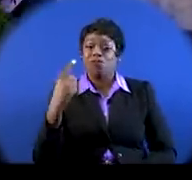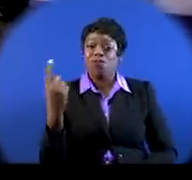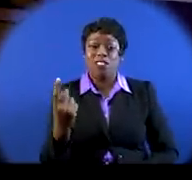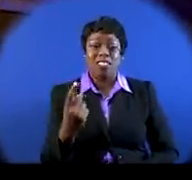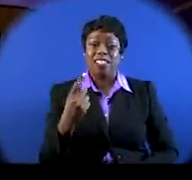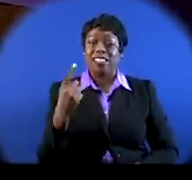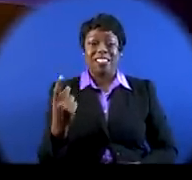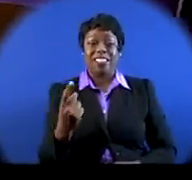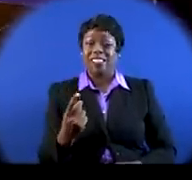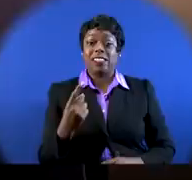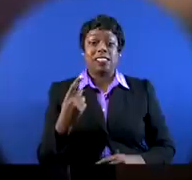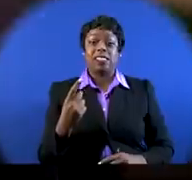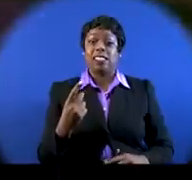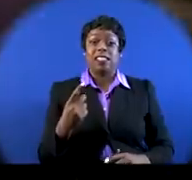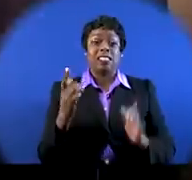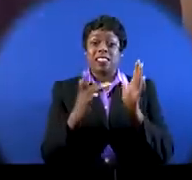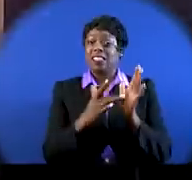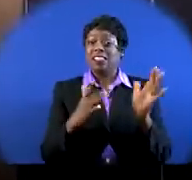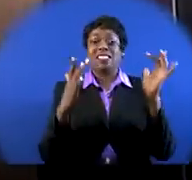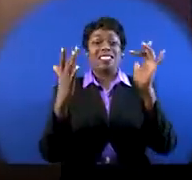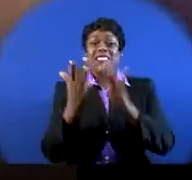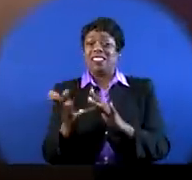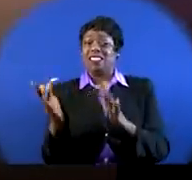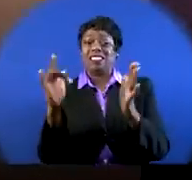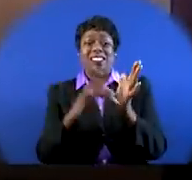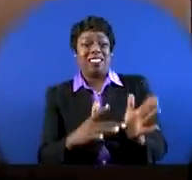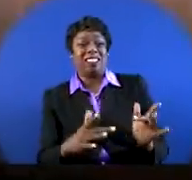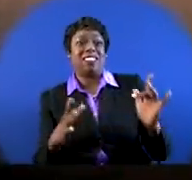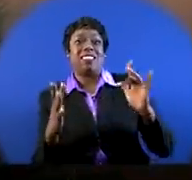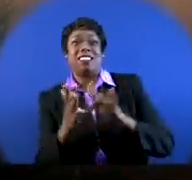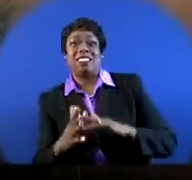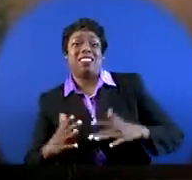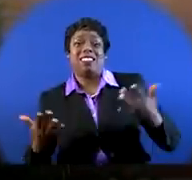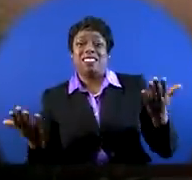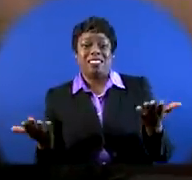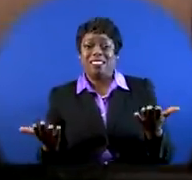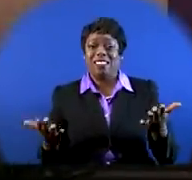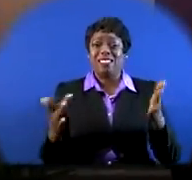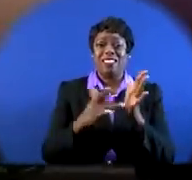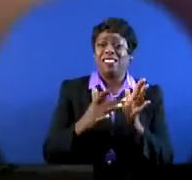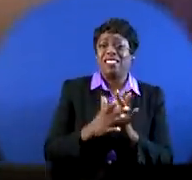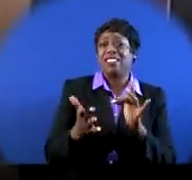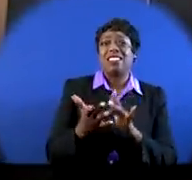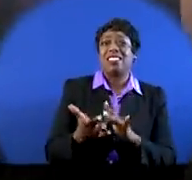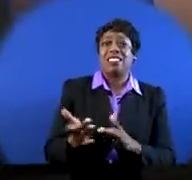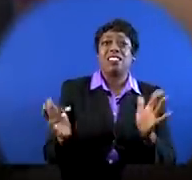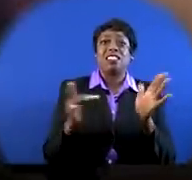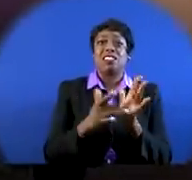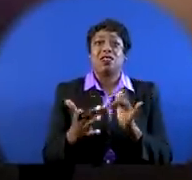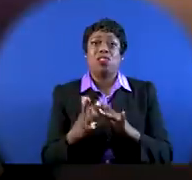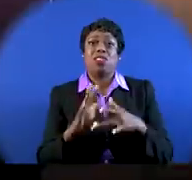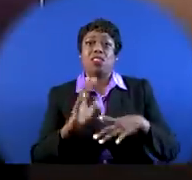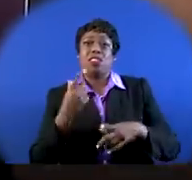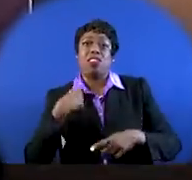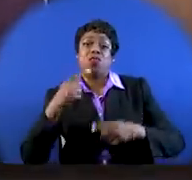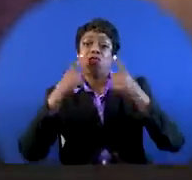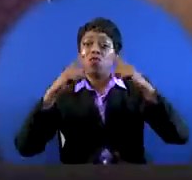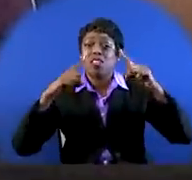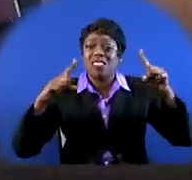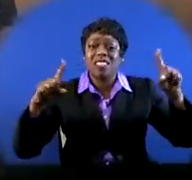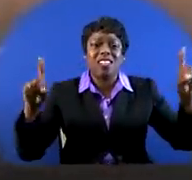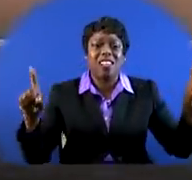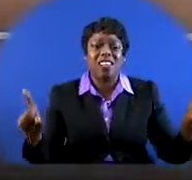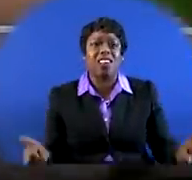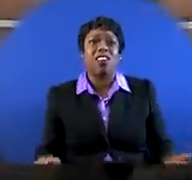Jesus is. Jesus is. Jesus is. We declare